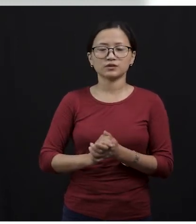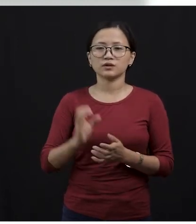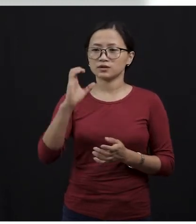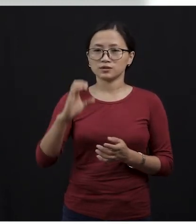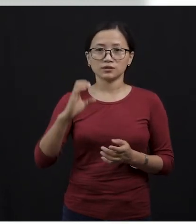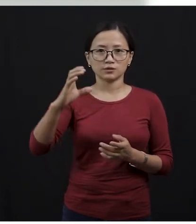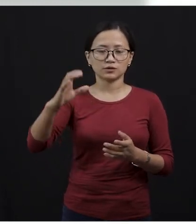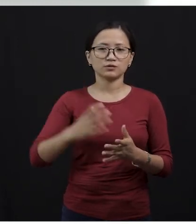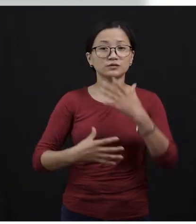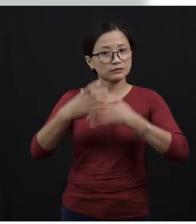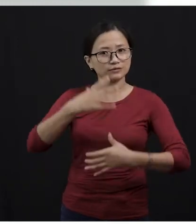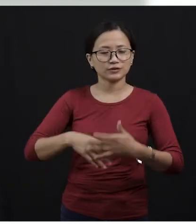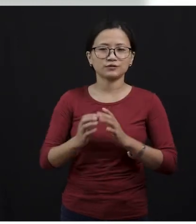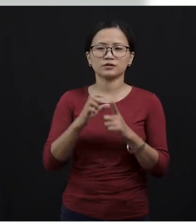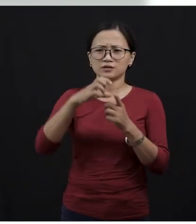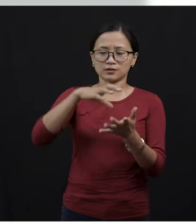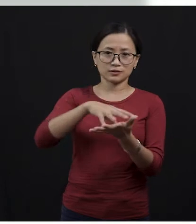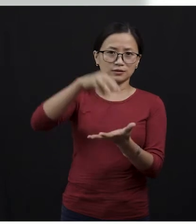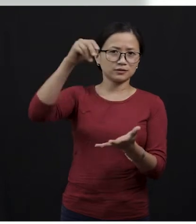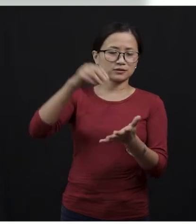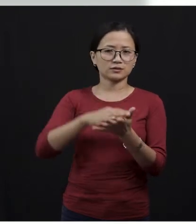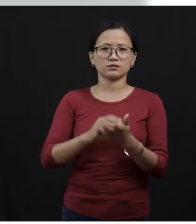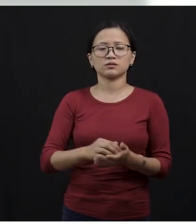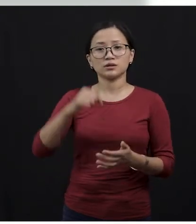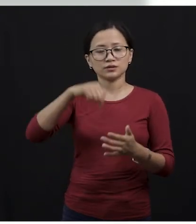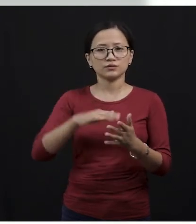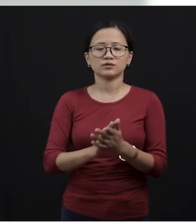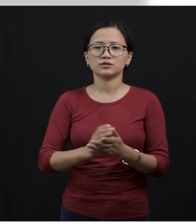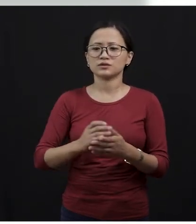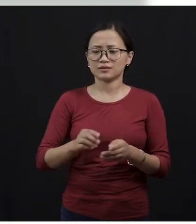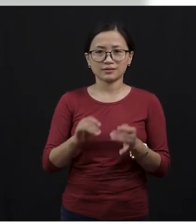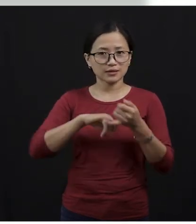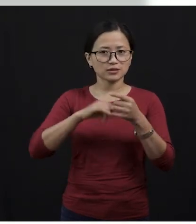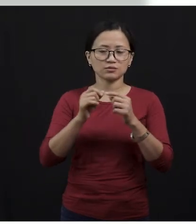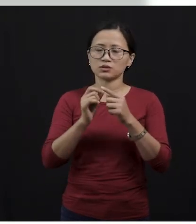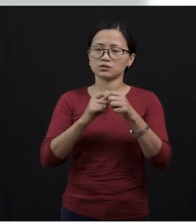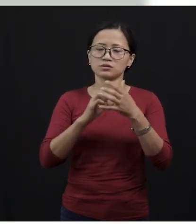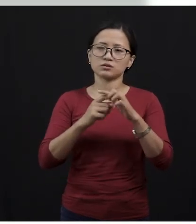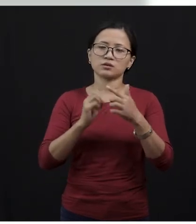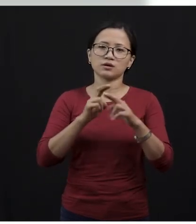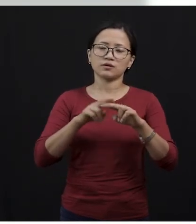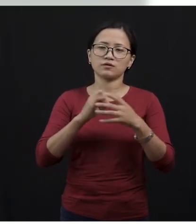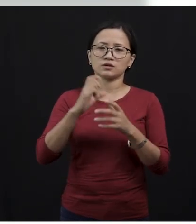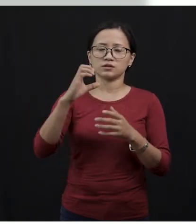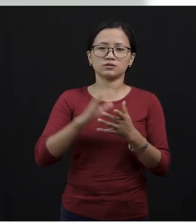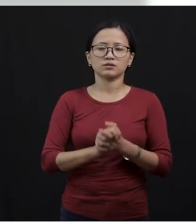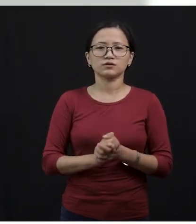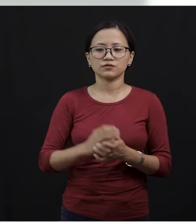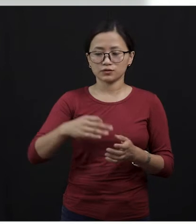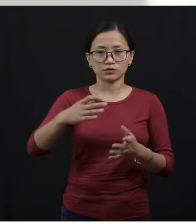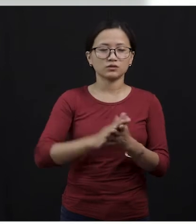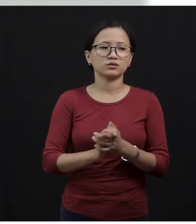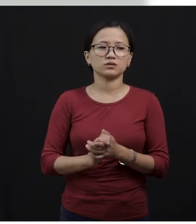survive in a desert. The presence of specific features or certain habits which enables